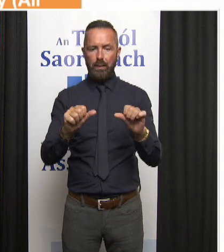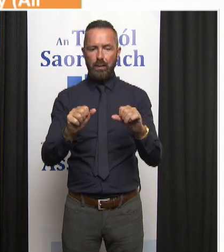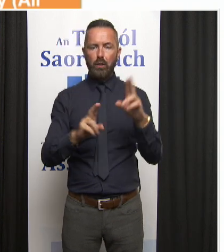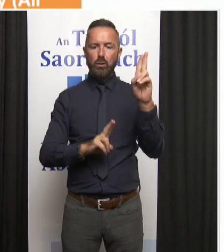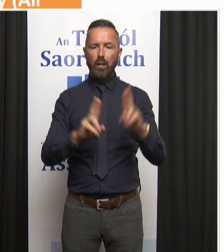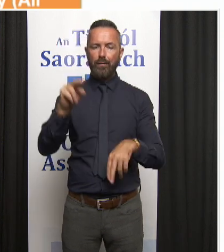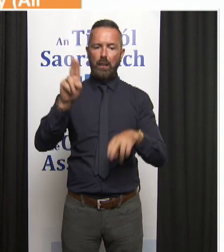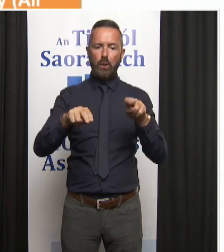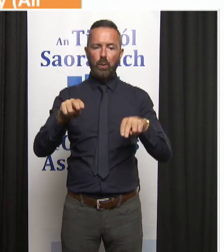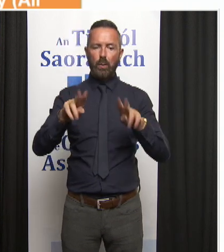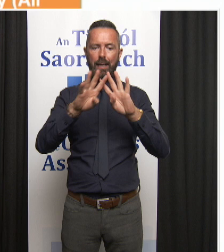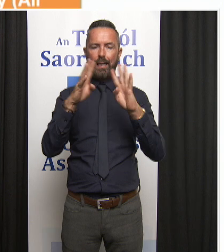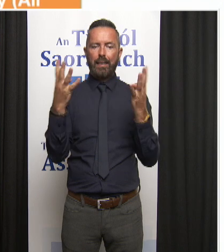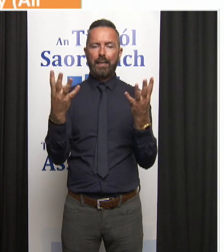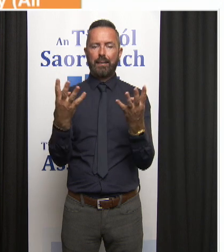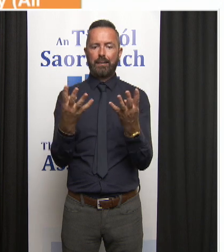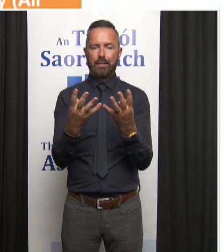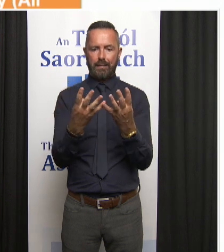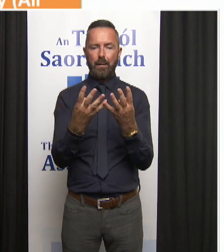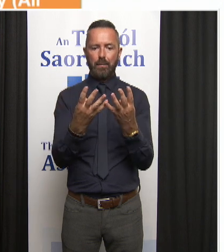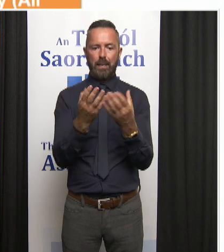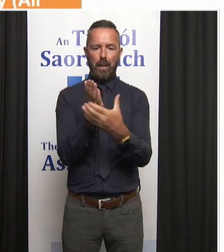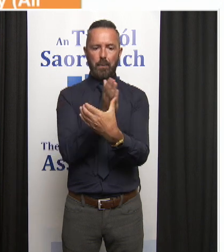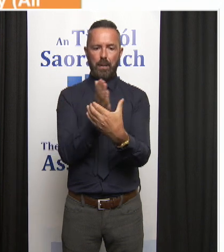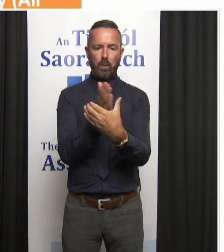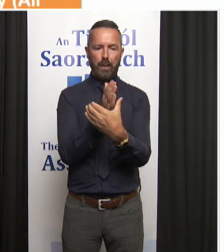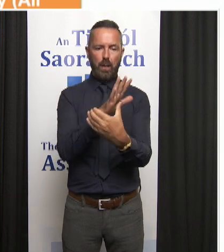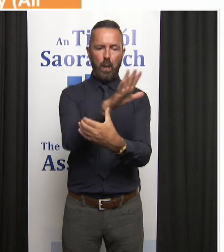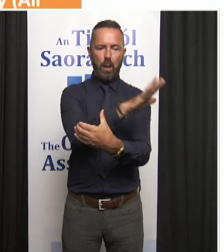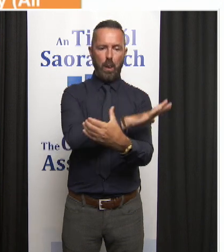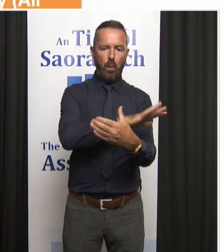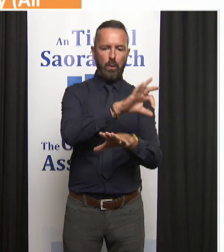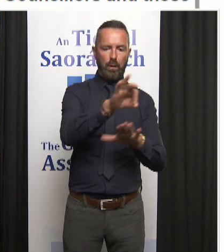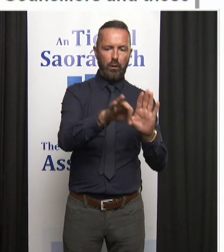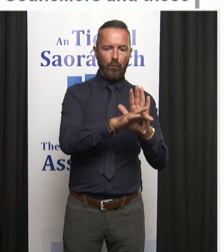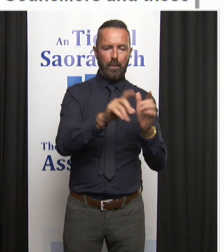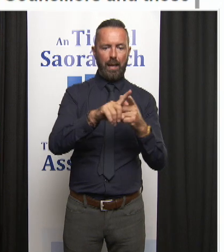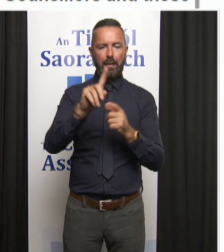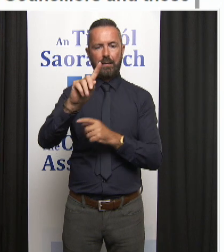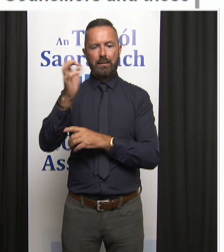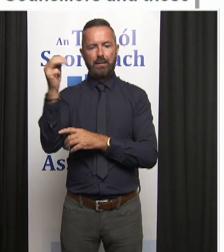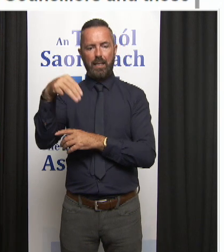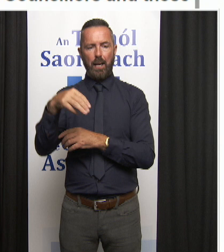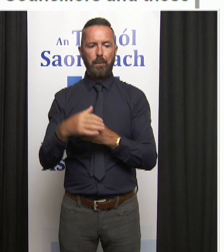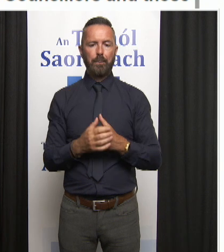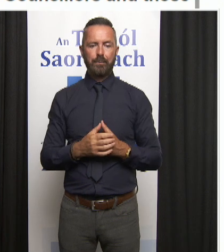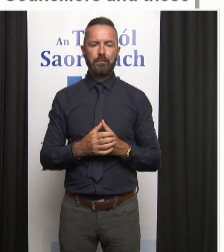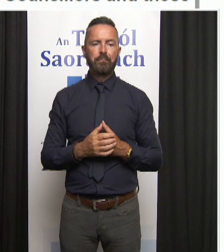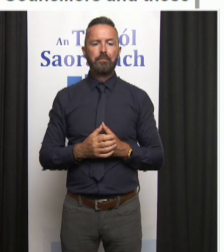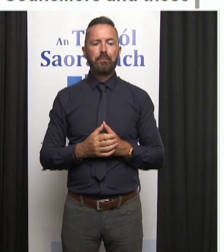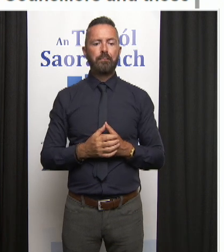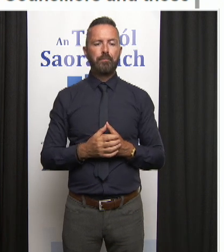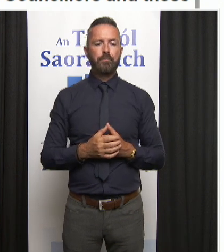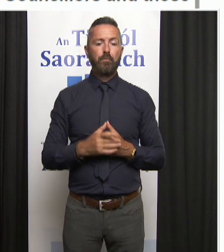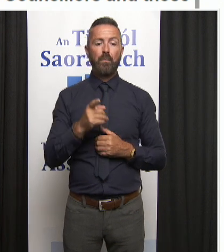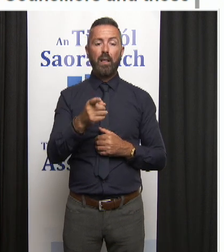new assembly as a branch between local government and the DEM was good. Here we